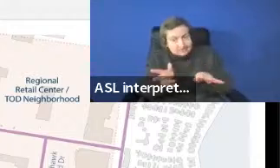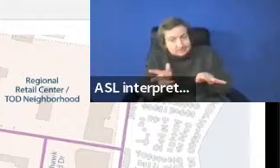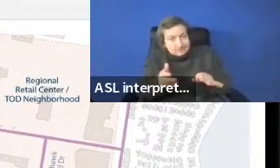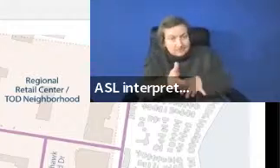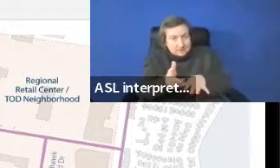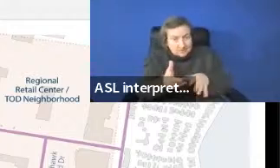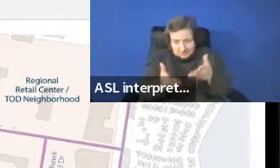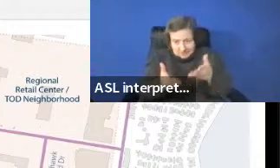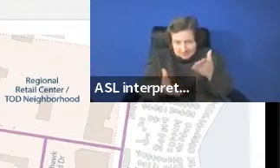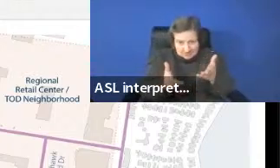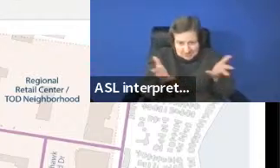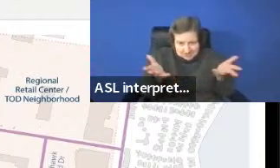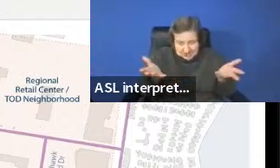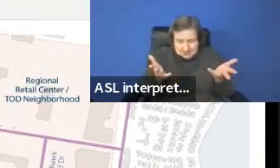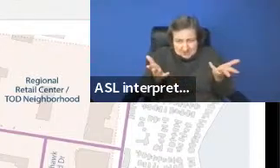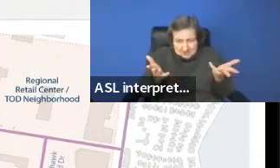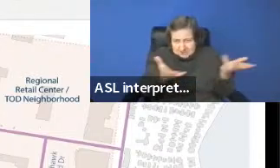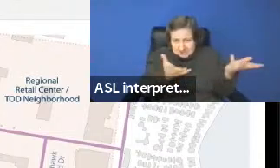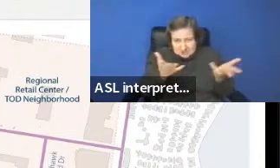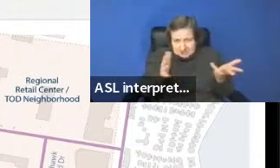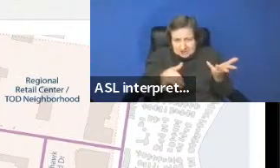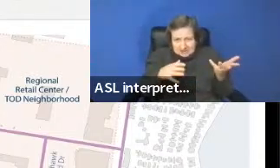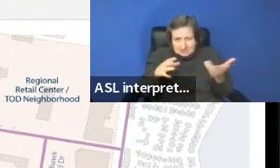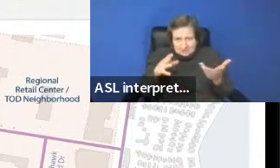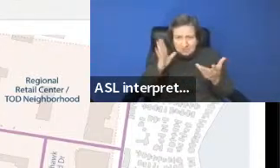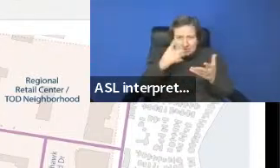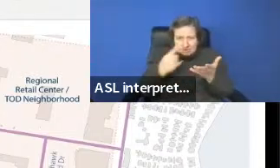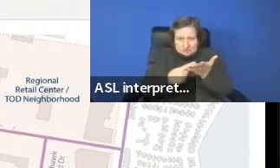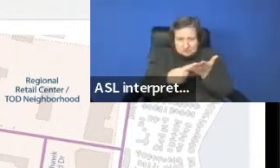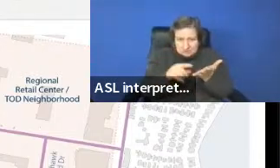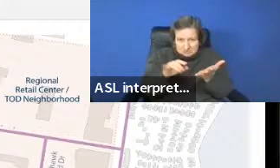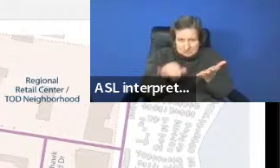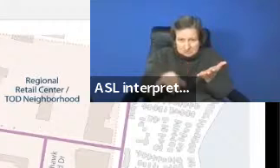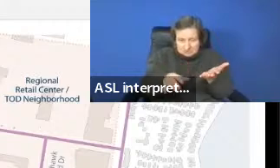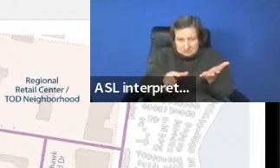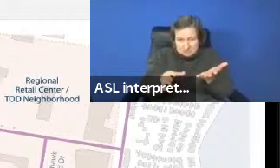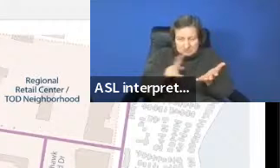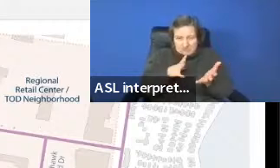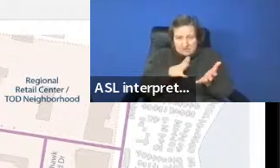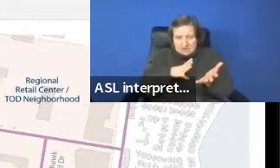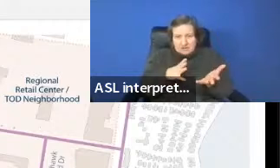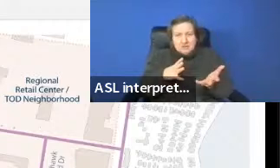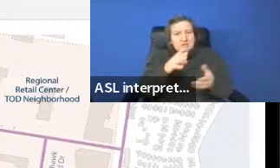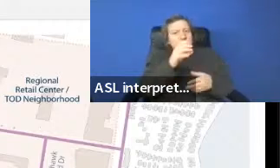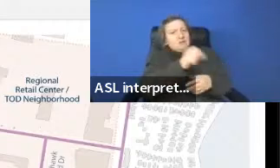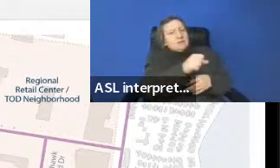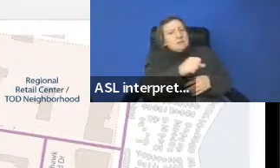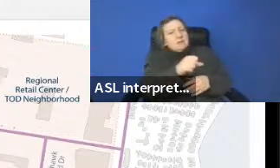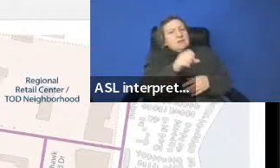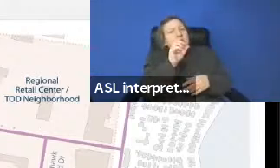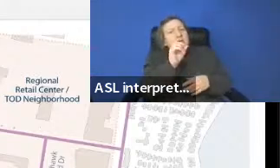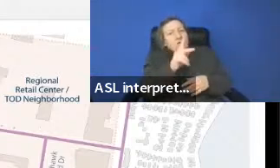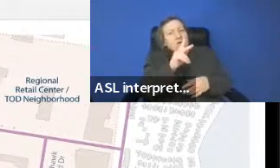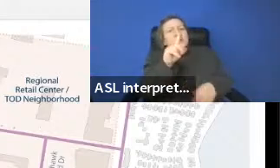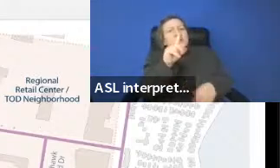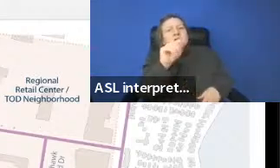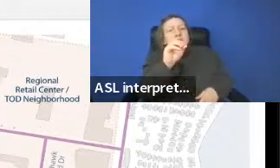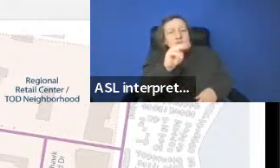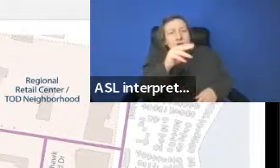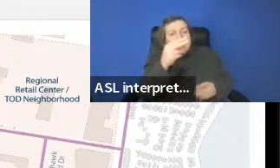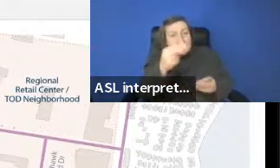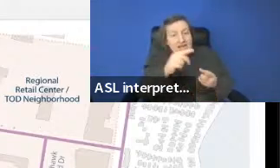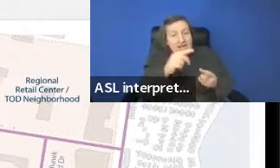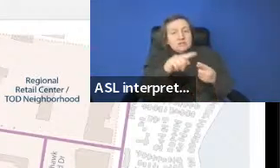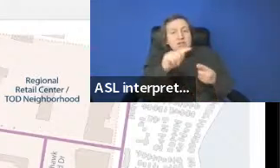Maybe. According, that's, you don't have to answer that. That's fine. Okay. All right, Tom H. and then Tom